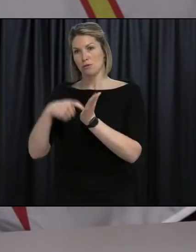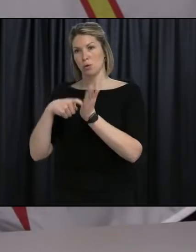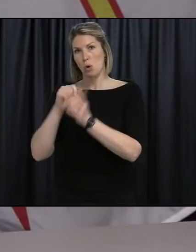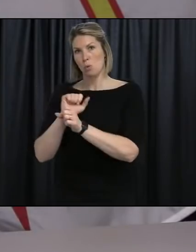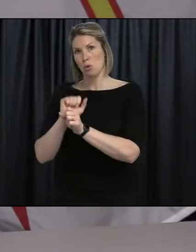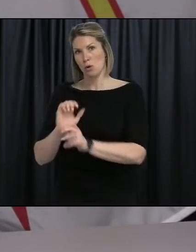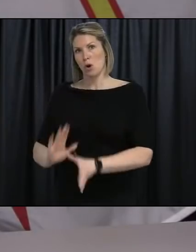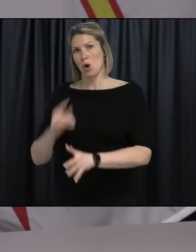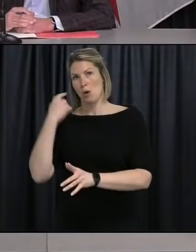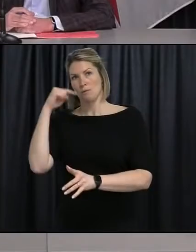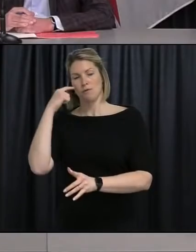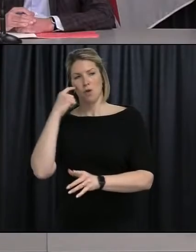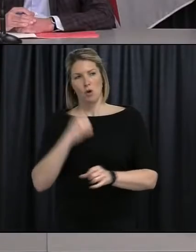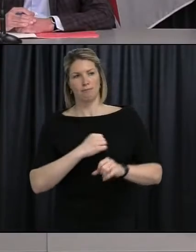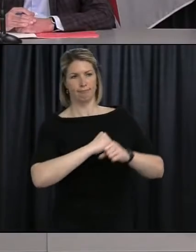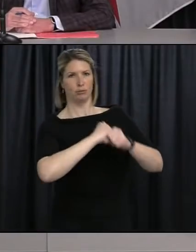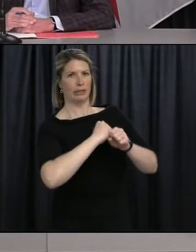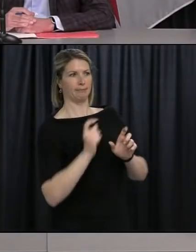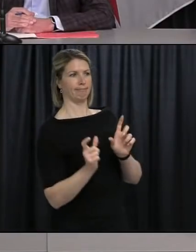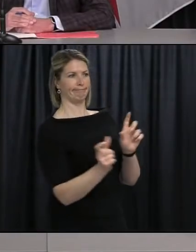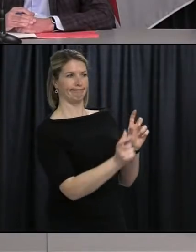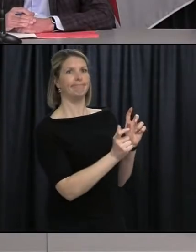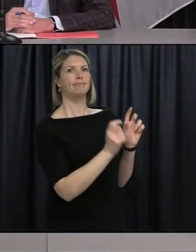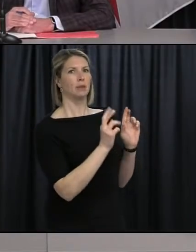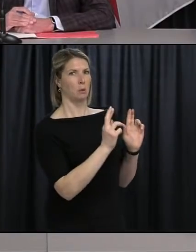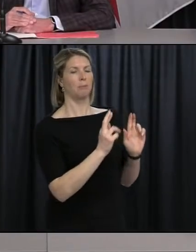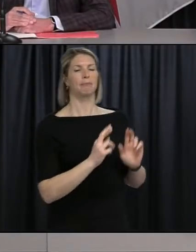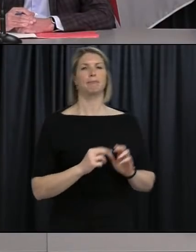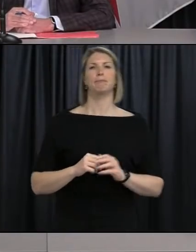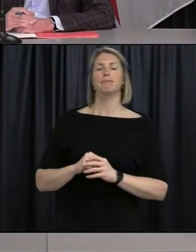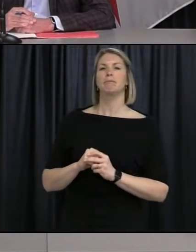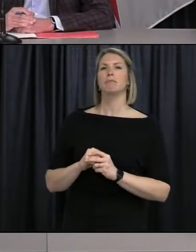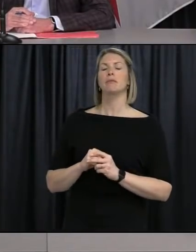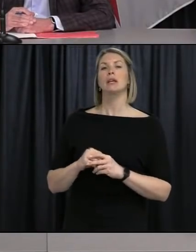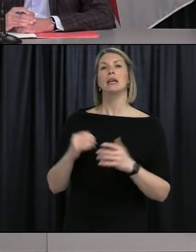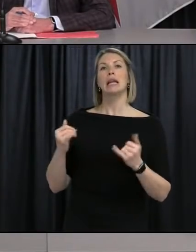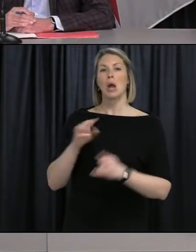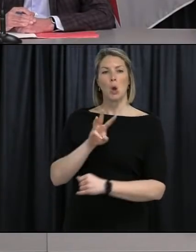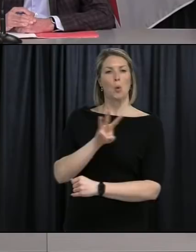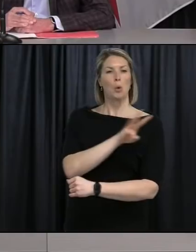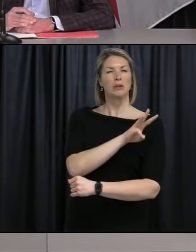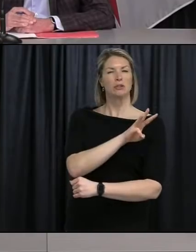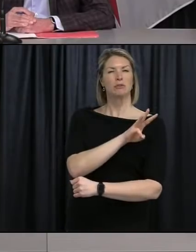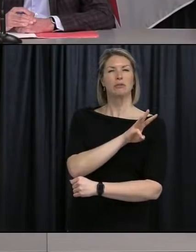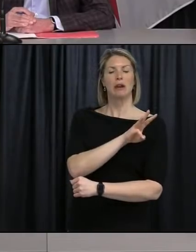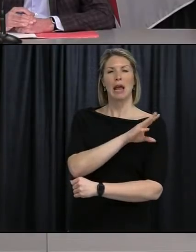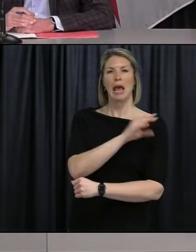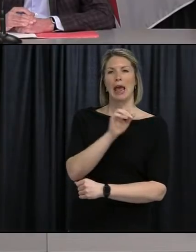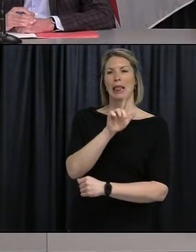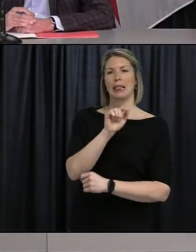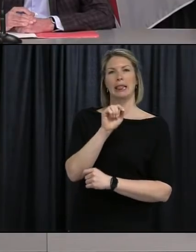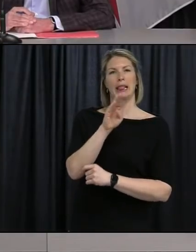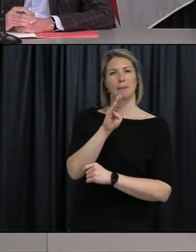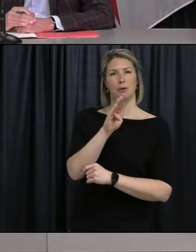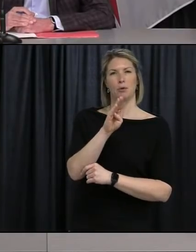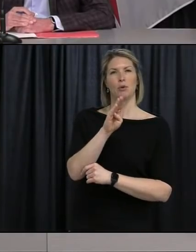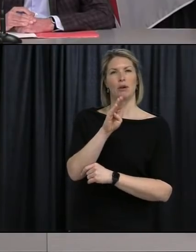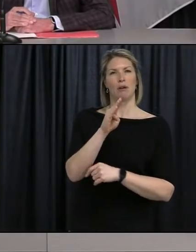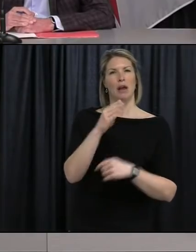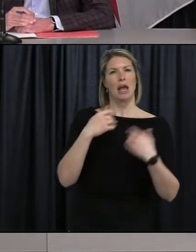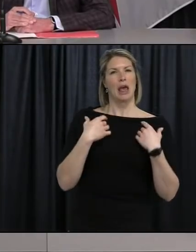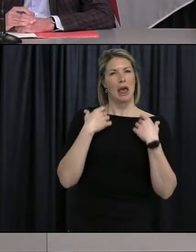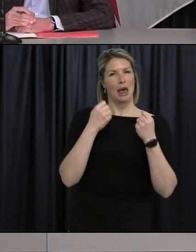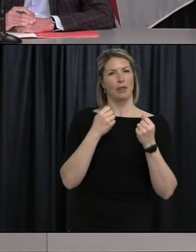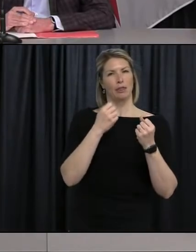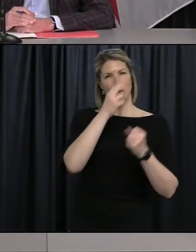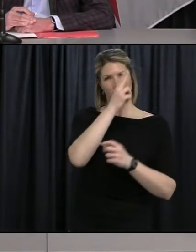And as we move through phase 2 vaccinations, for example, Labrador Grenfell Health is now allowing anyone in that phase. What sort of proof is